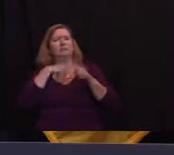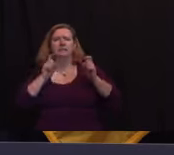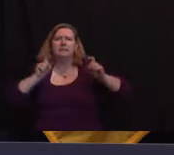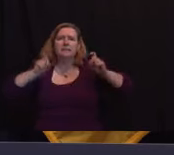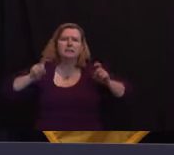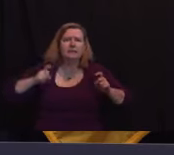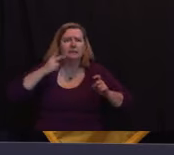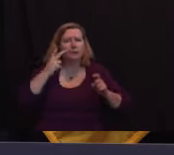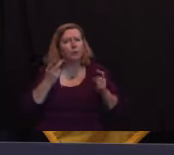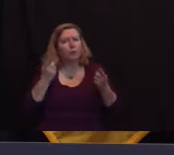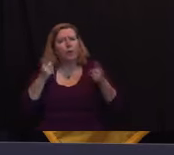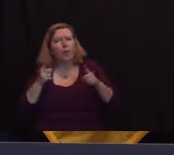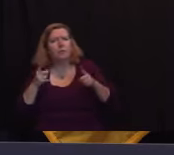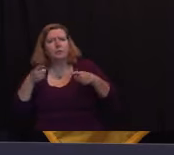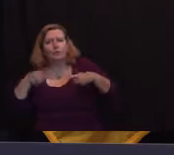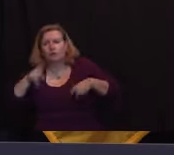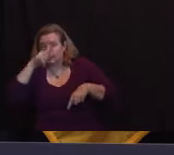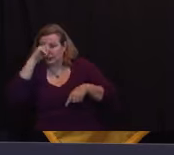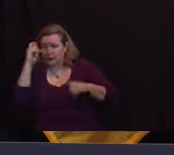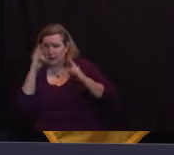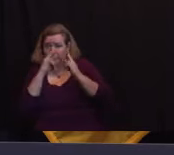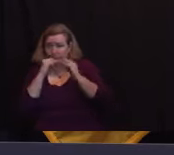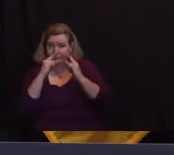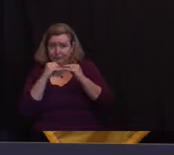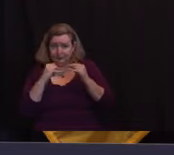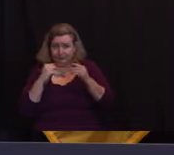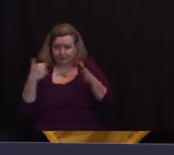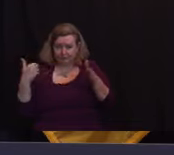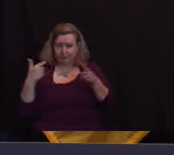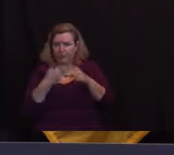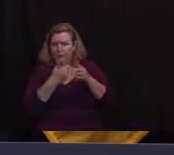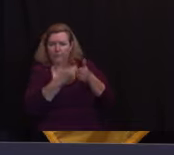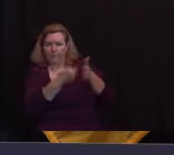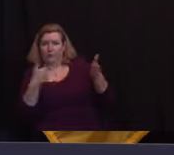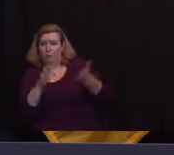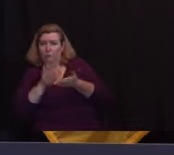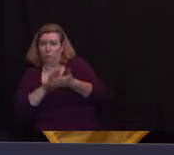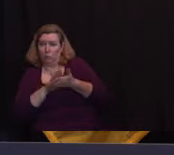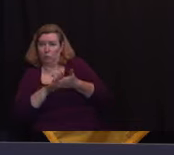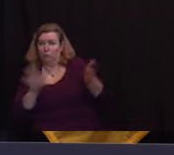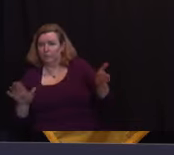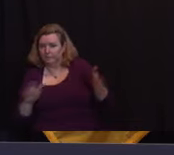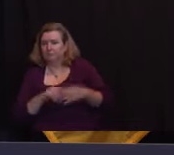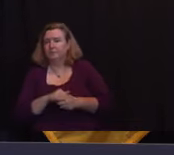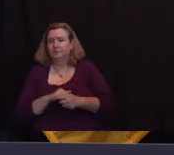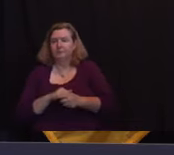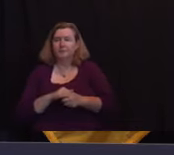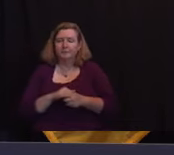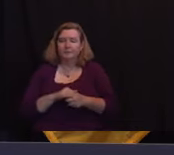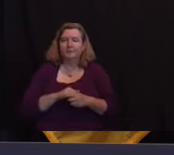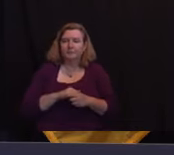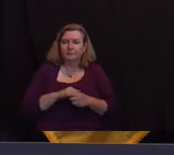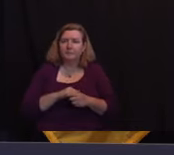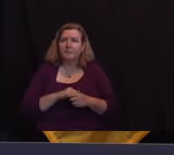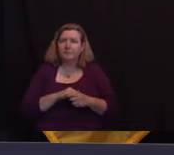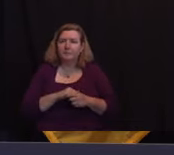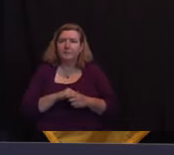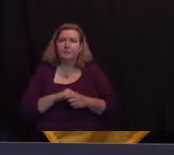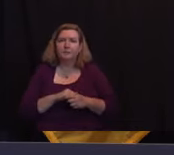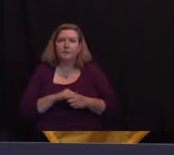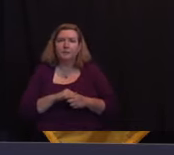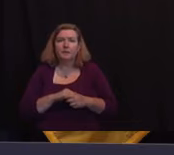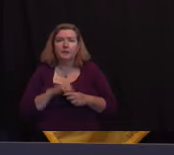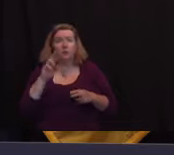masks in the fall. But again, I hope we're in a place where we don't need them. As it relates to the specific meeting that the Republicans